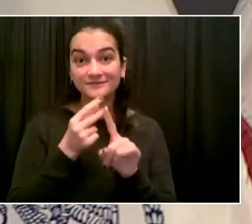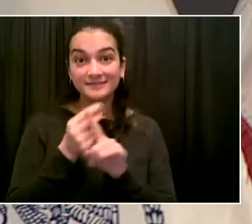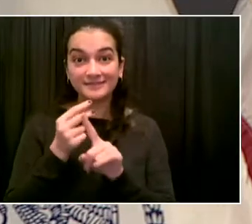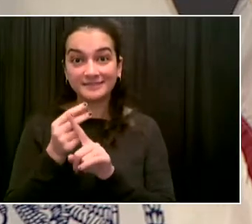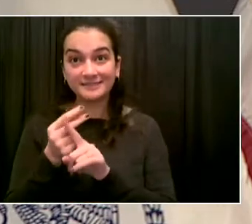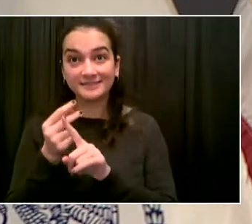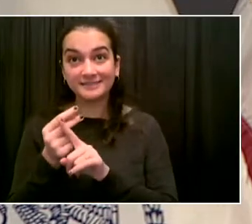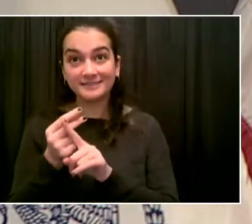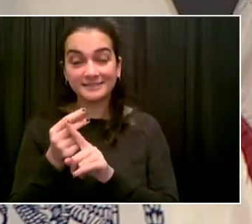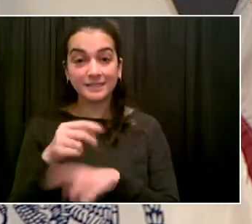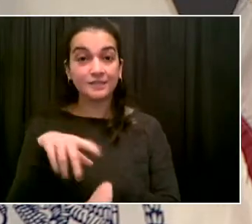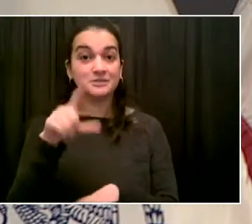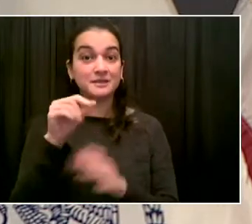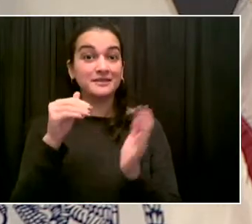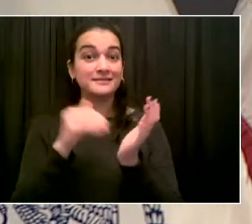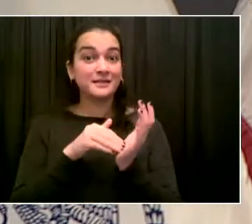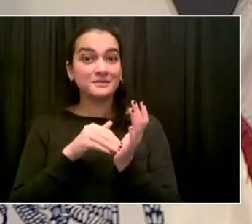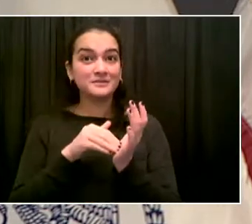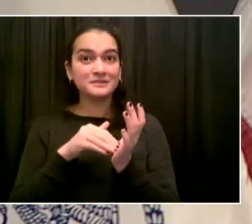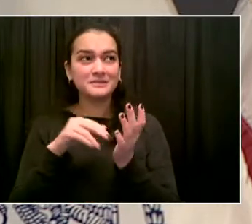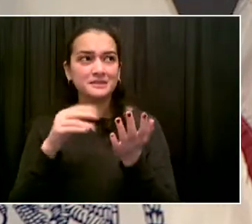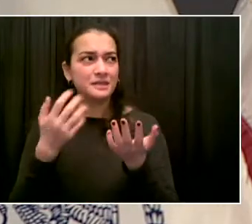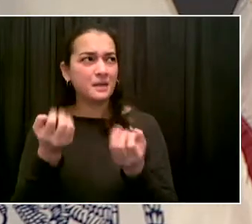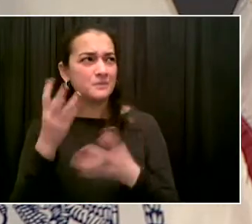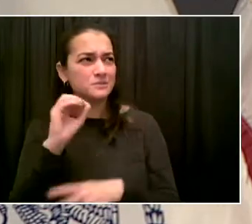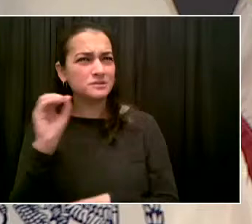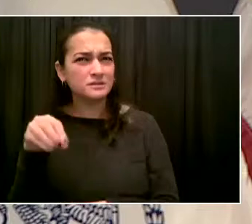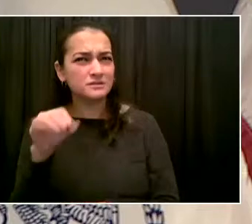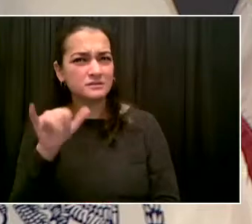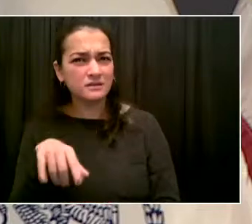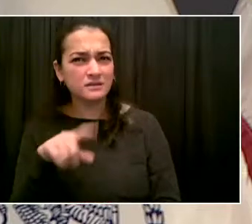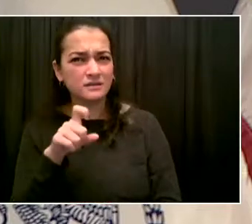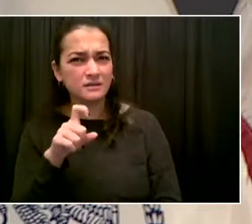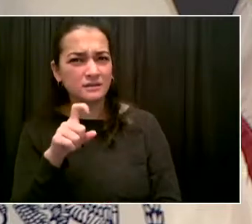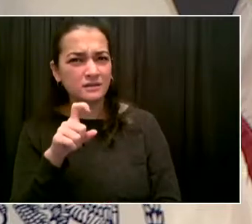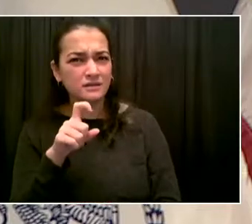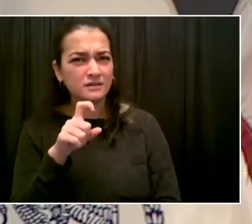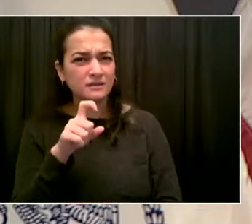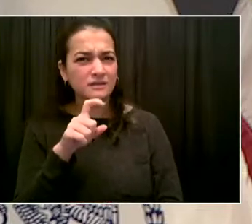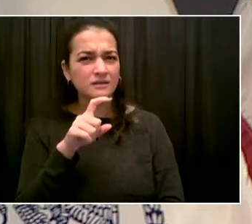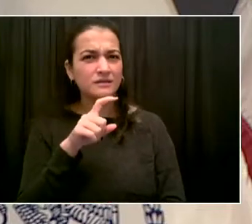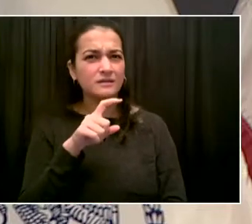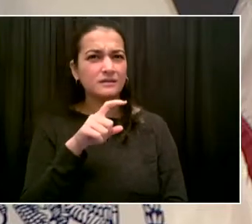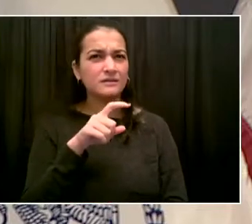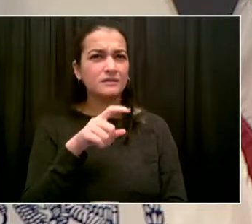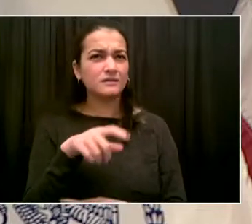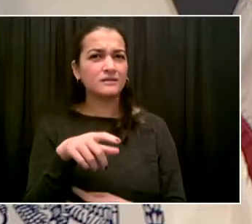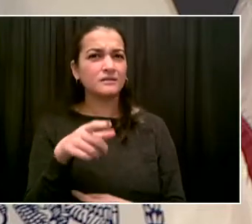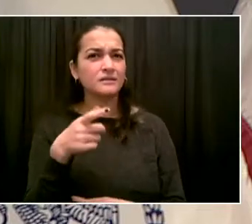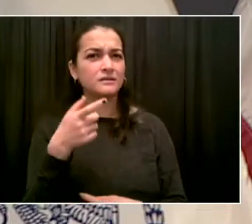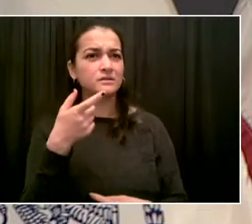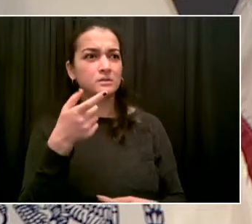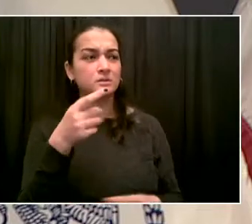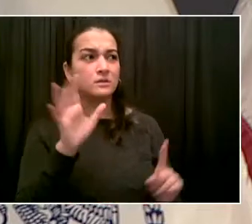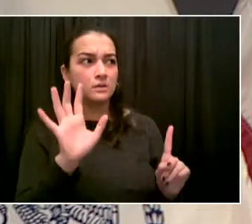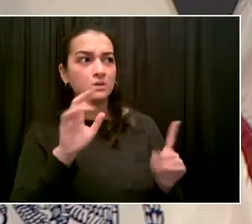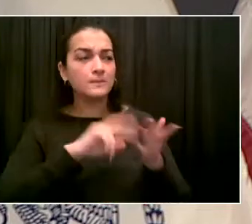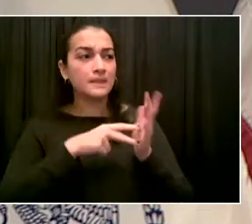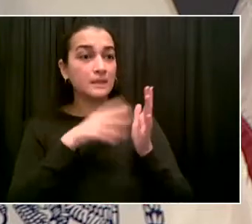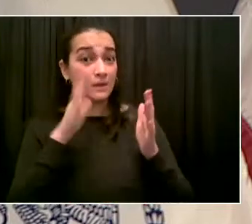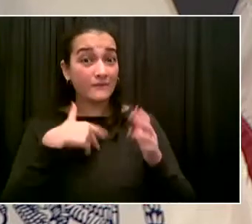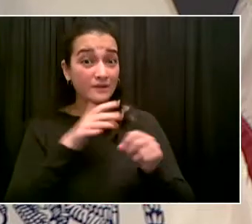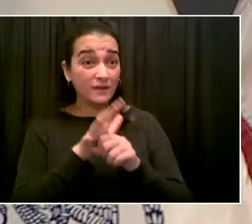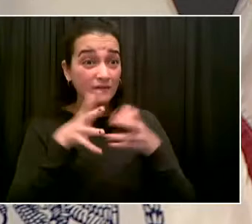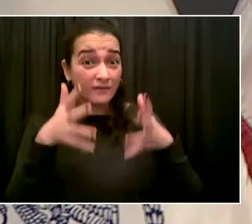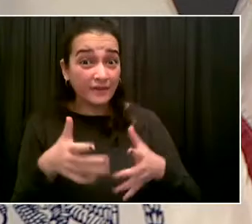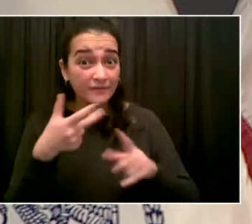population? You know, the schools, it's a great question, Andrew, and I'll turn to Dr. Choksi in a moment. The schools are